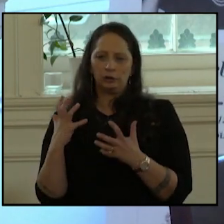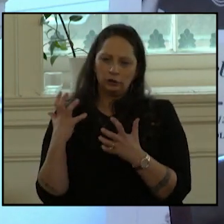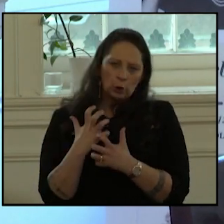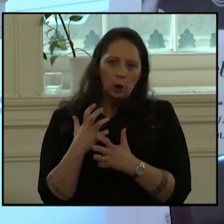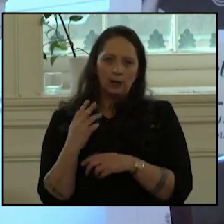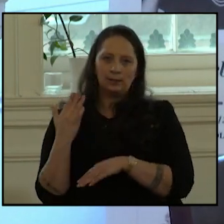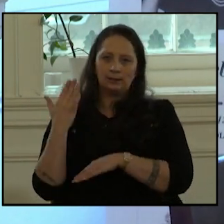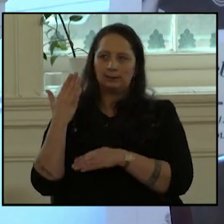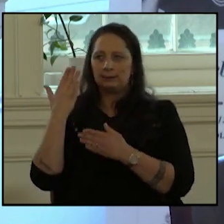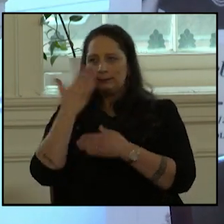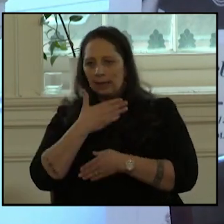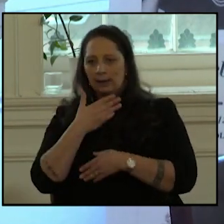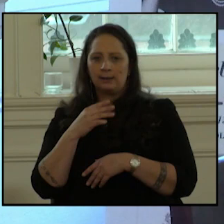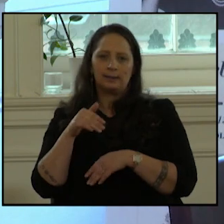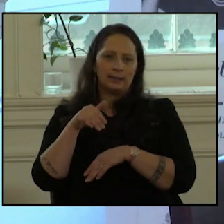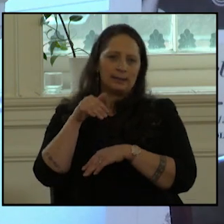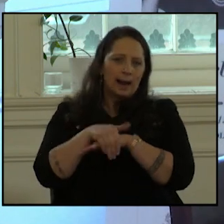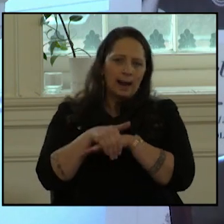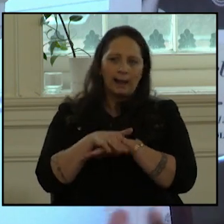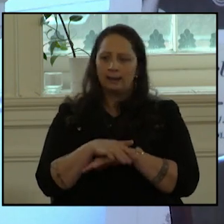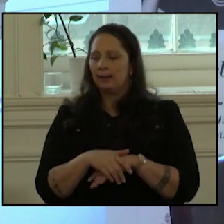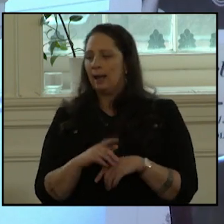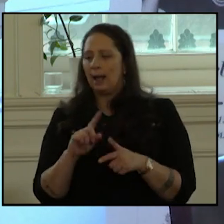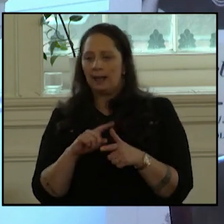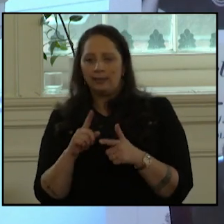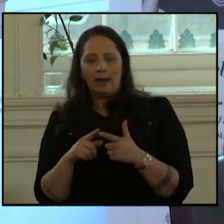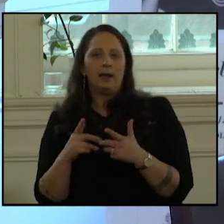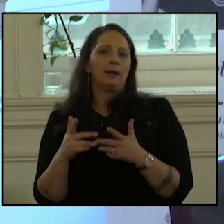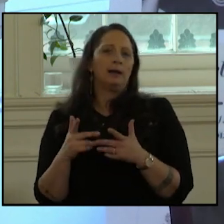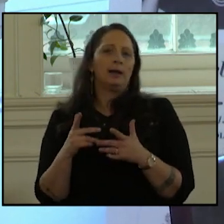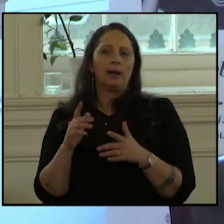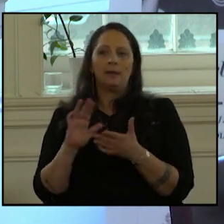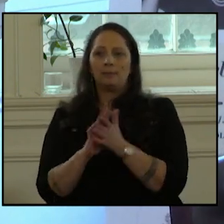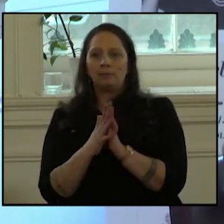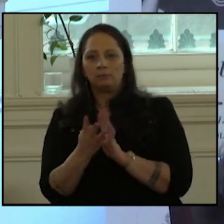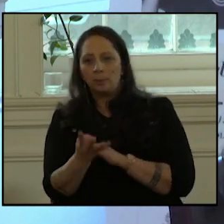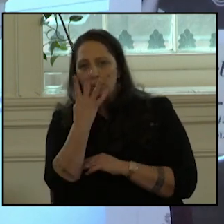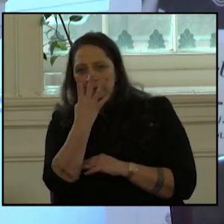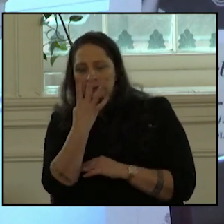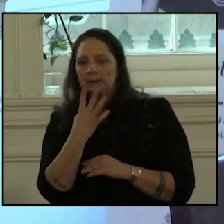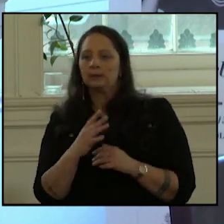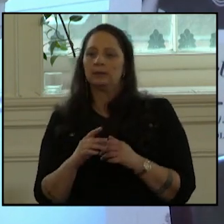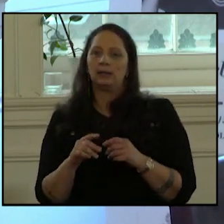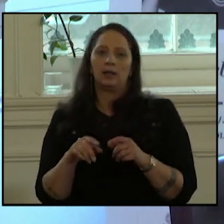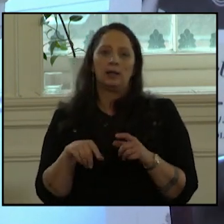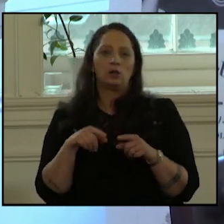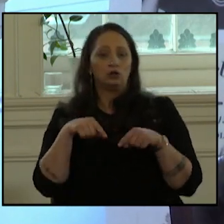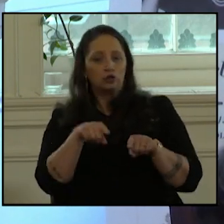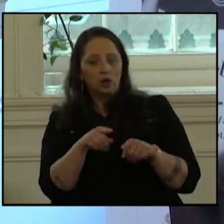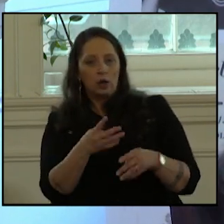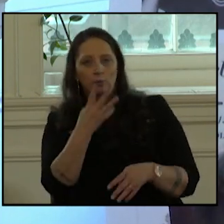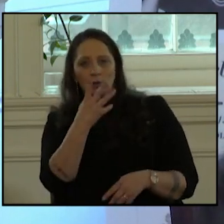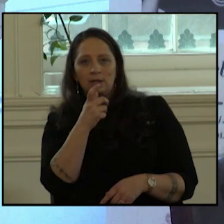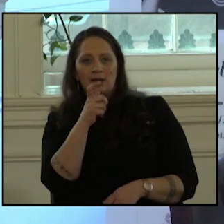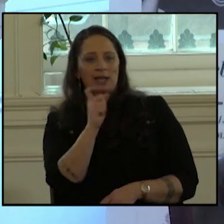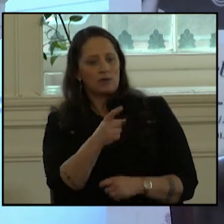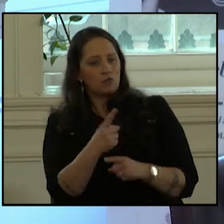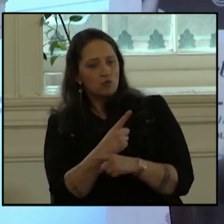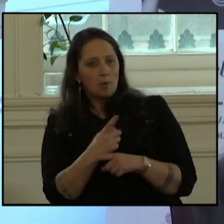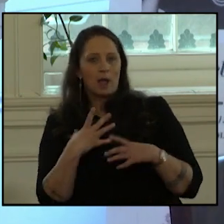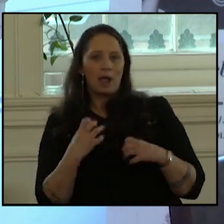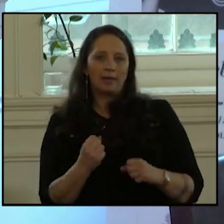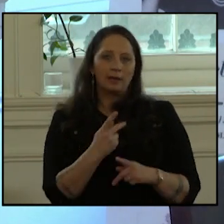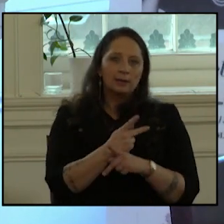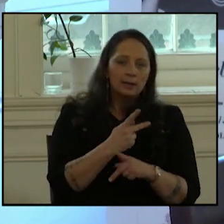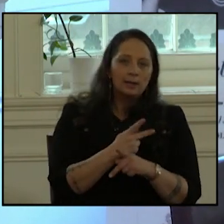night. And then eventually he's imprisoned, and then at prison he's not given the appropriate health